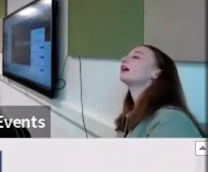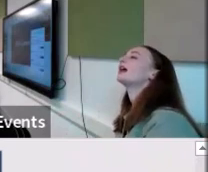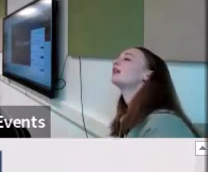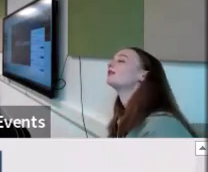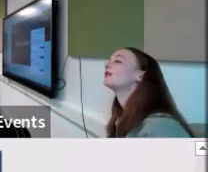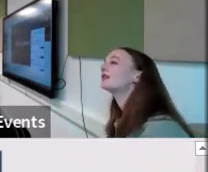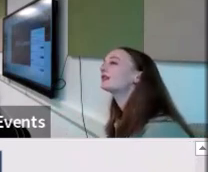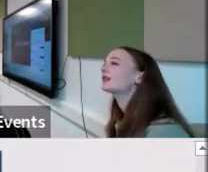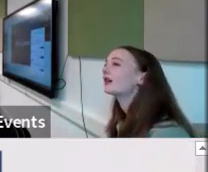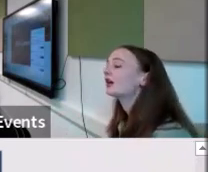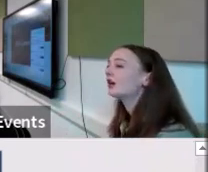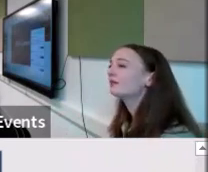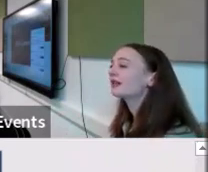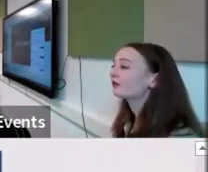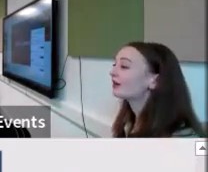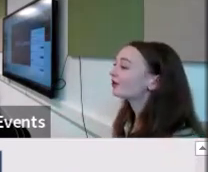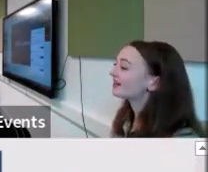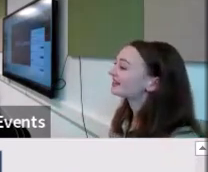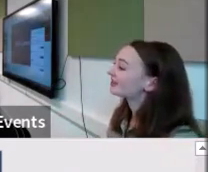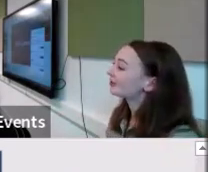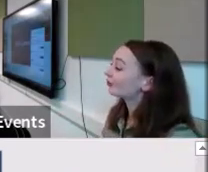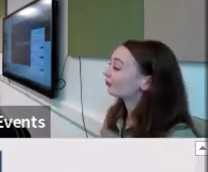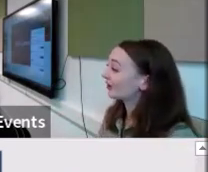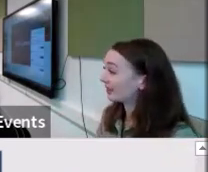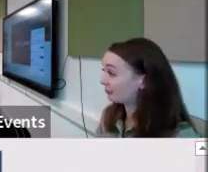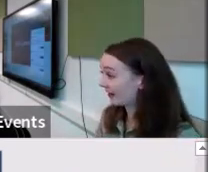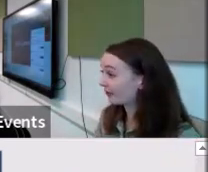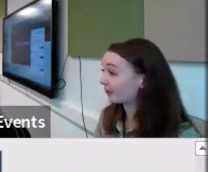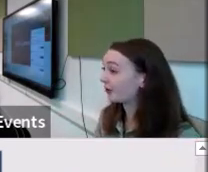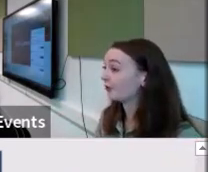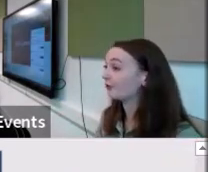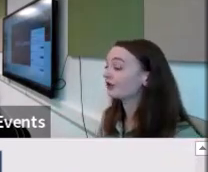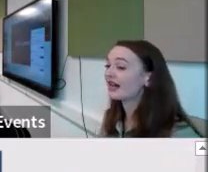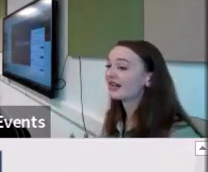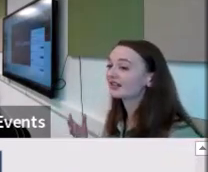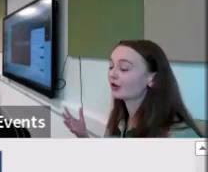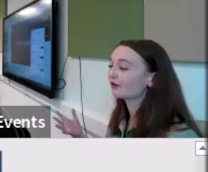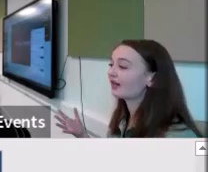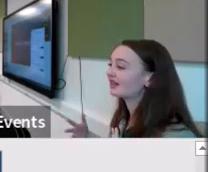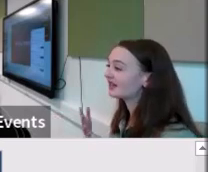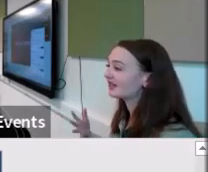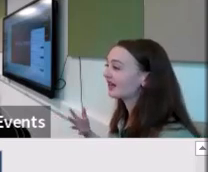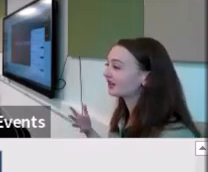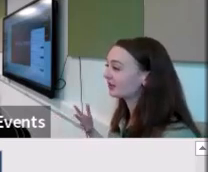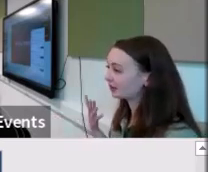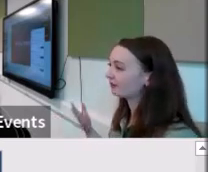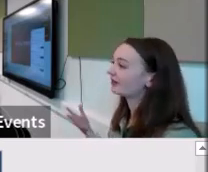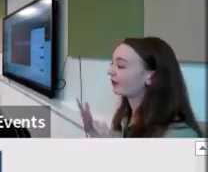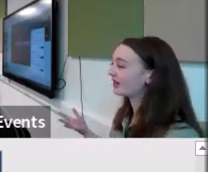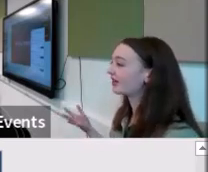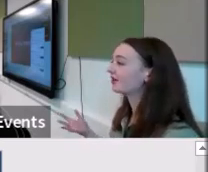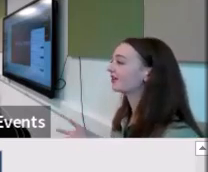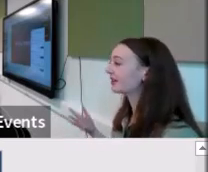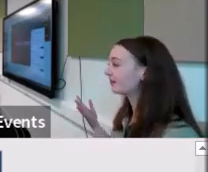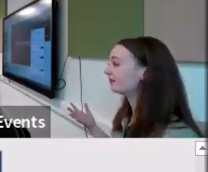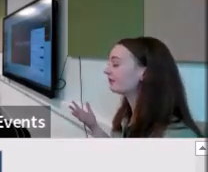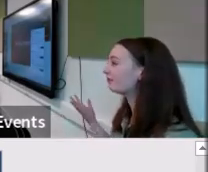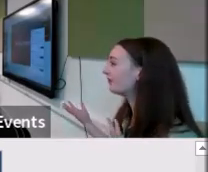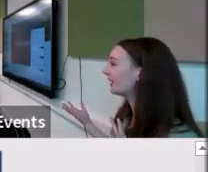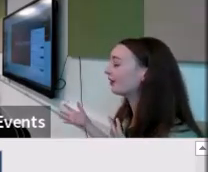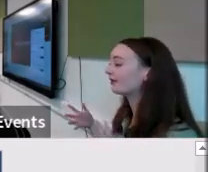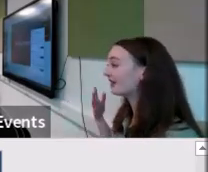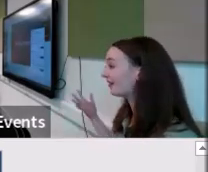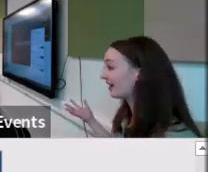Who else? There's a great organisation called Chronically Brown who shares sort of like the intersection between chronic illness